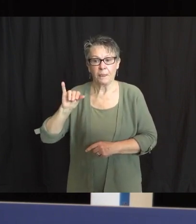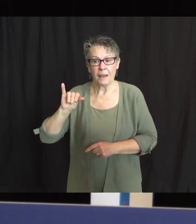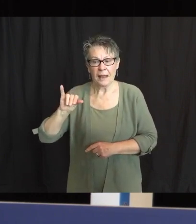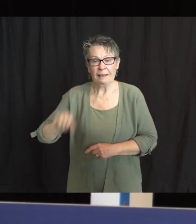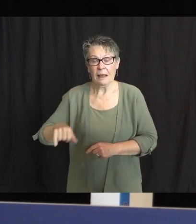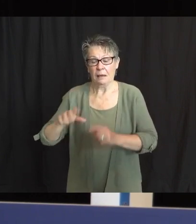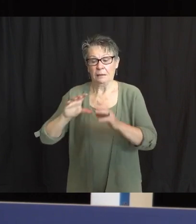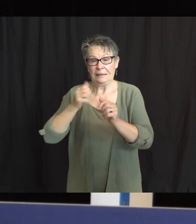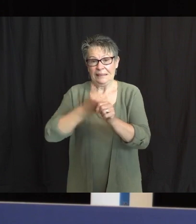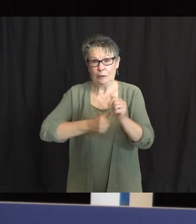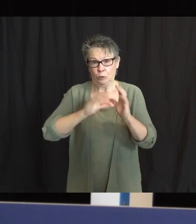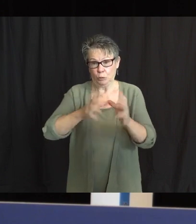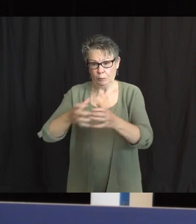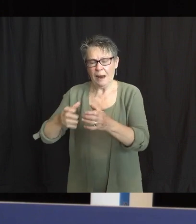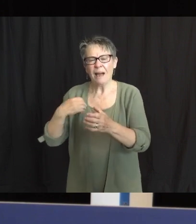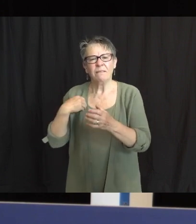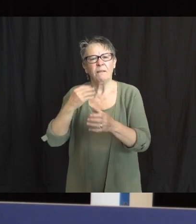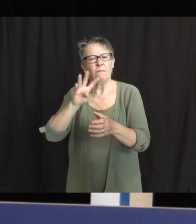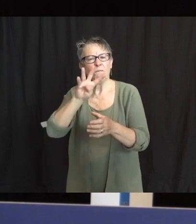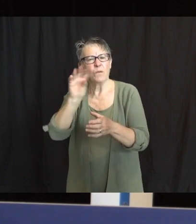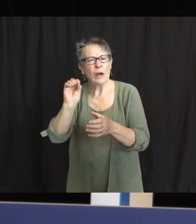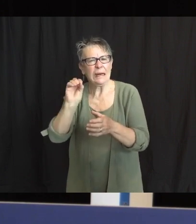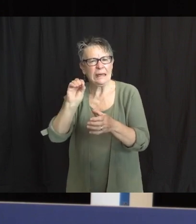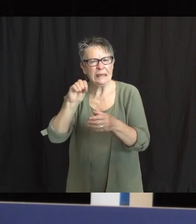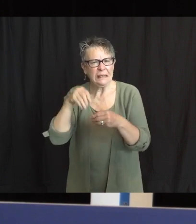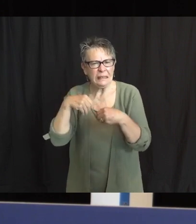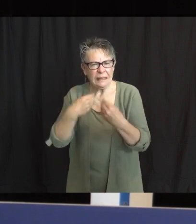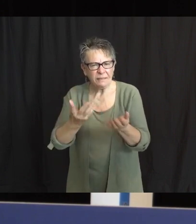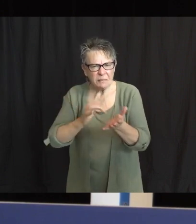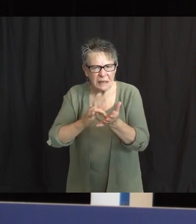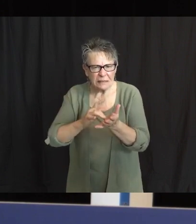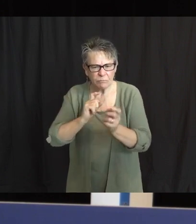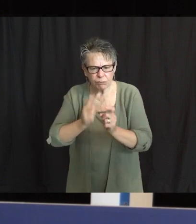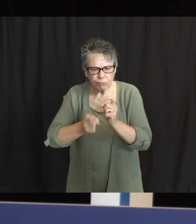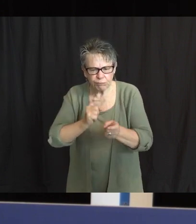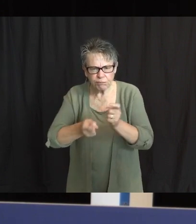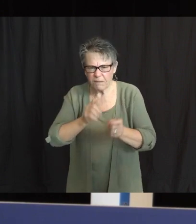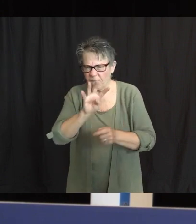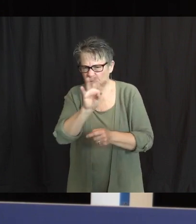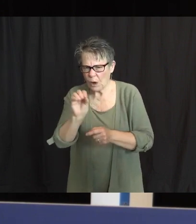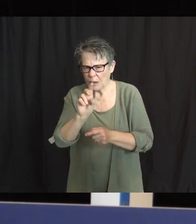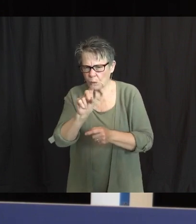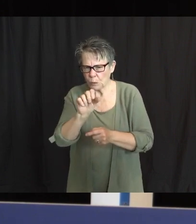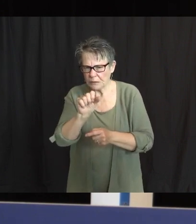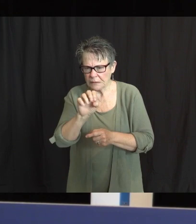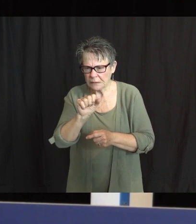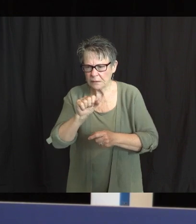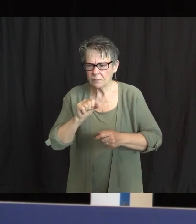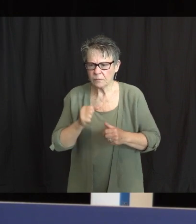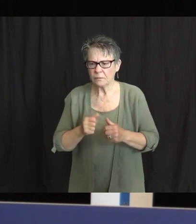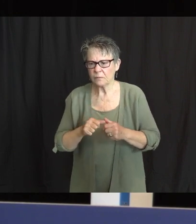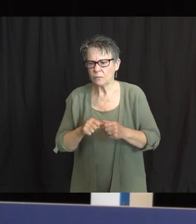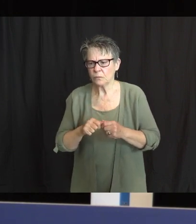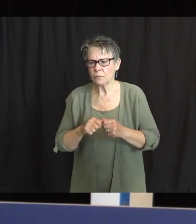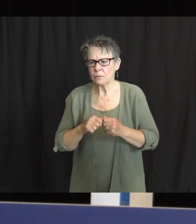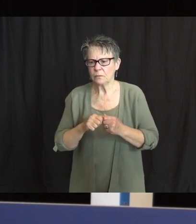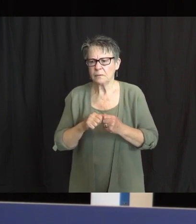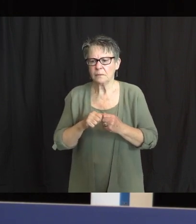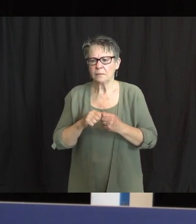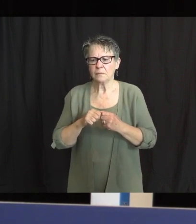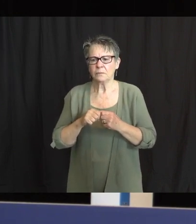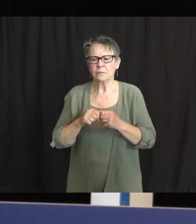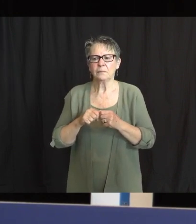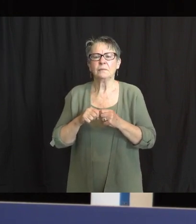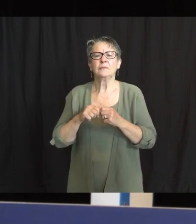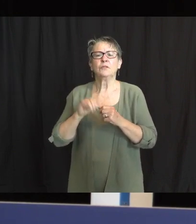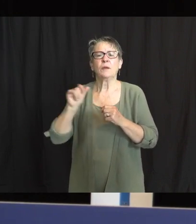5 days using 6 doses. And all 71 New Jersey hospitals are receiving doses proportionate to the total number